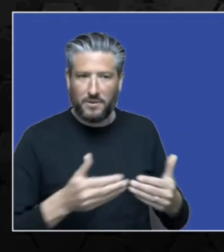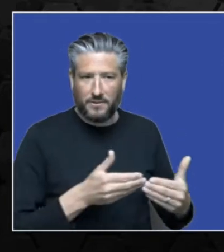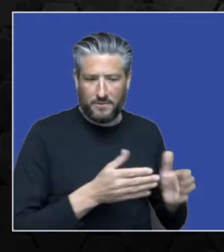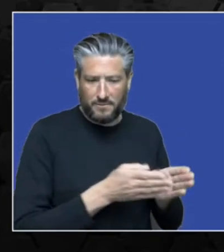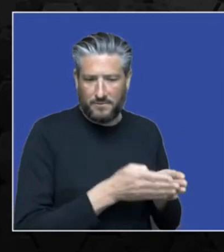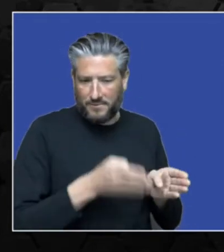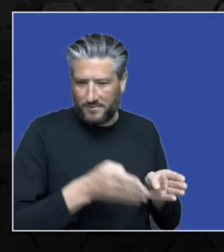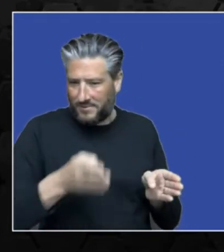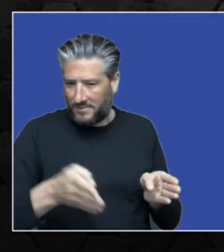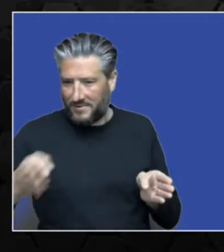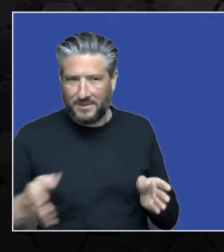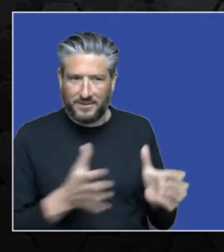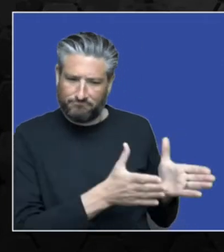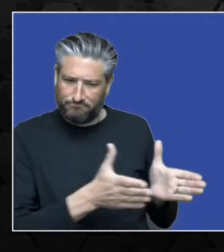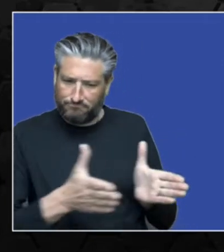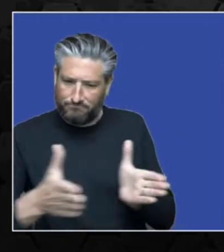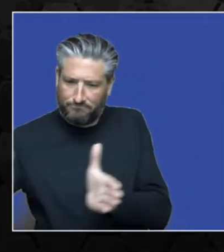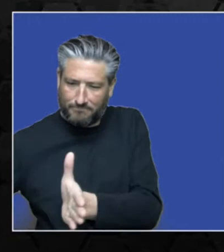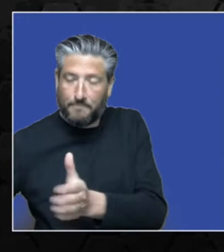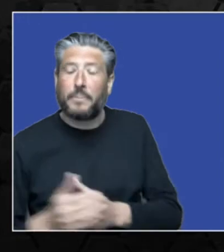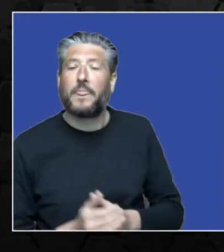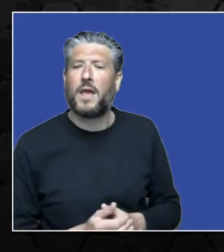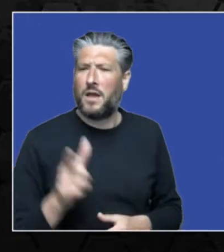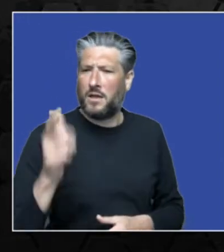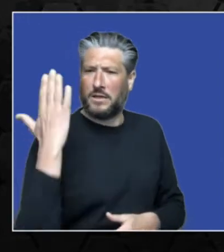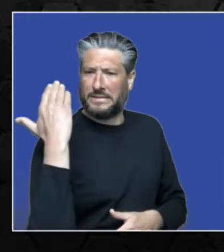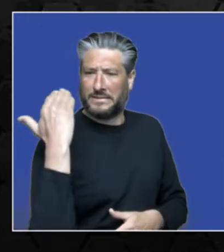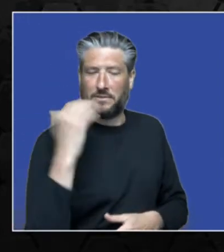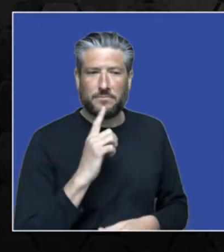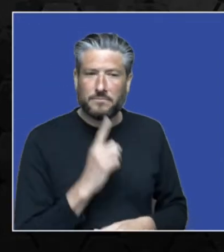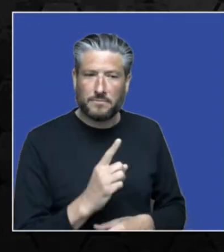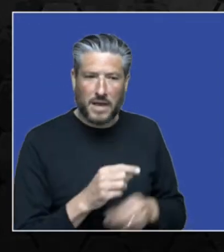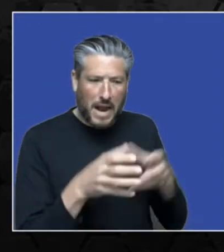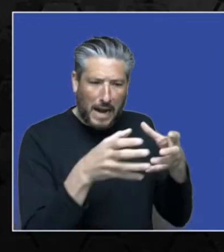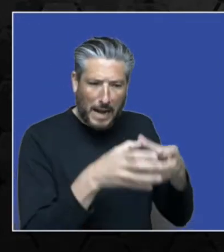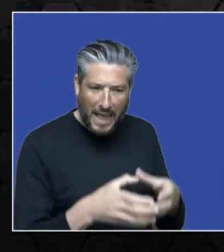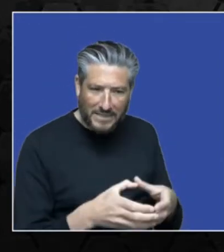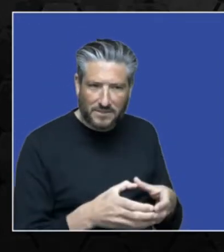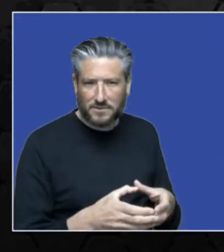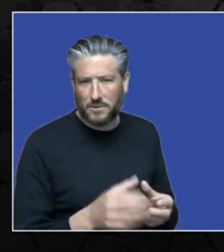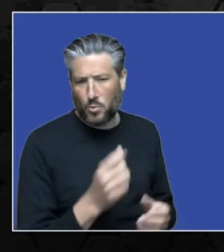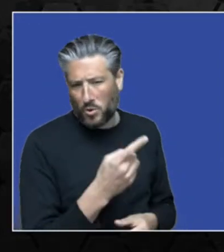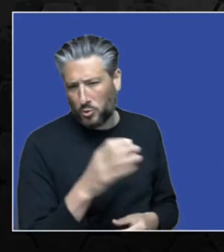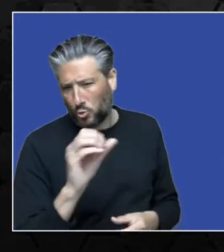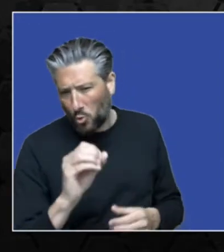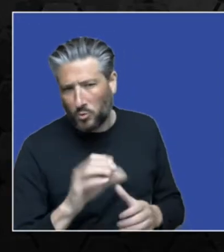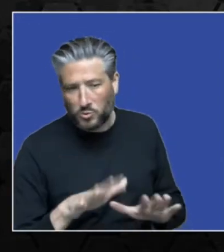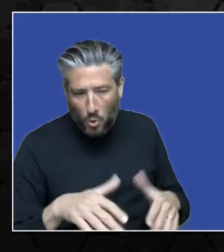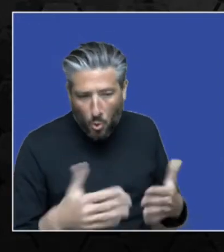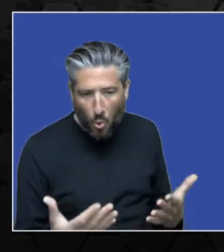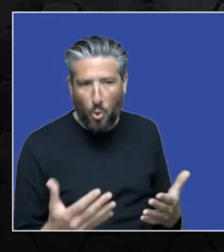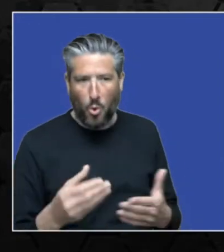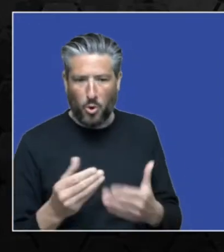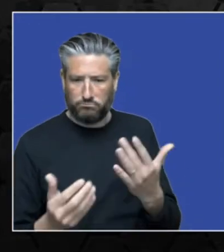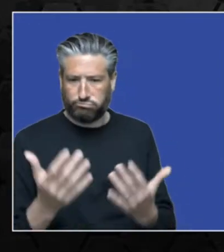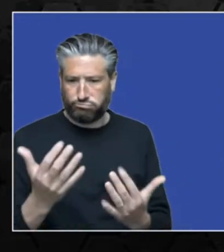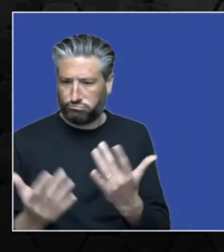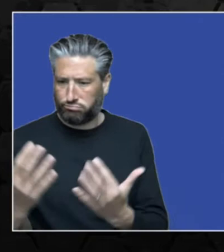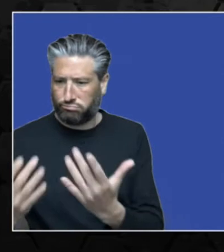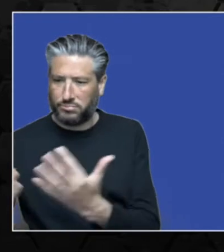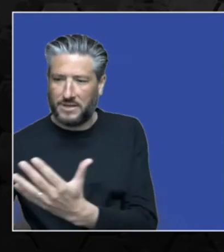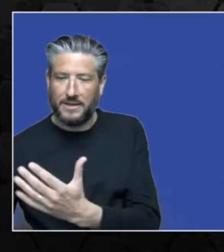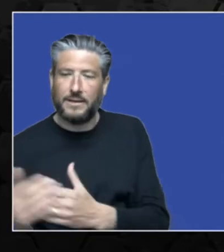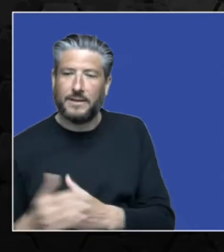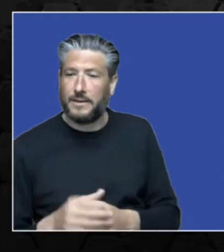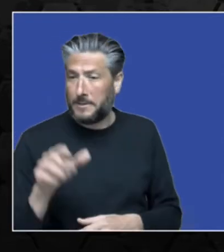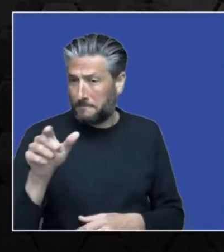versus regression. This is something I mentioned in brief. So you have like your, this is a very nice example of like classification in